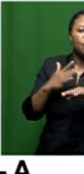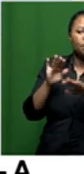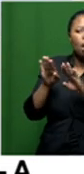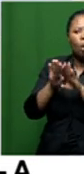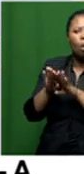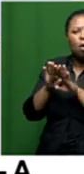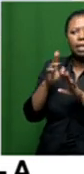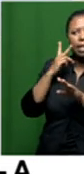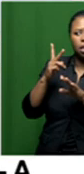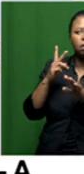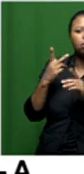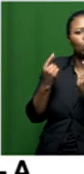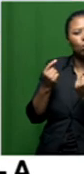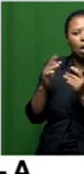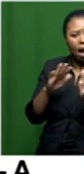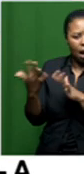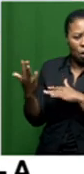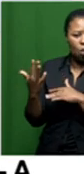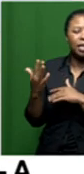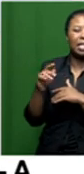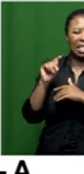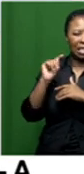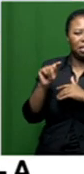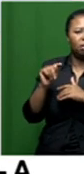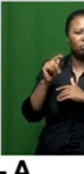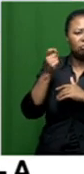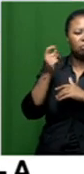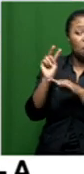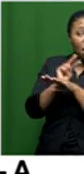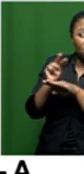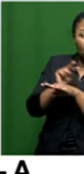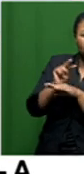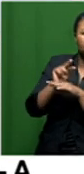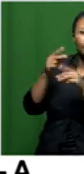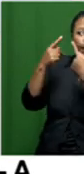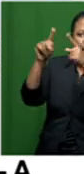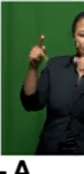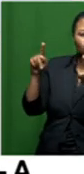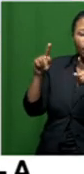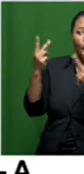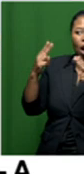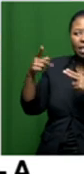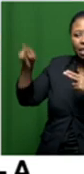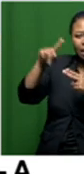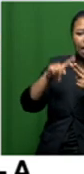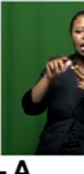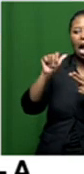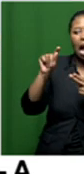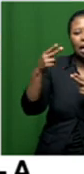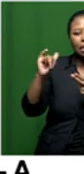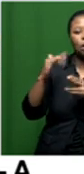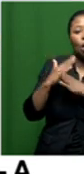think when you've been able to do a residency and you've had such great mentorship from numerous artists, whether it's myself and Ati, my